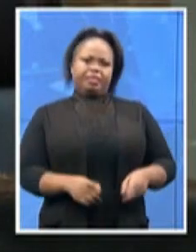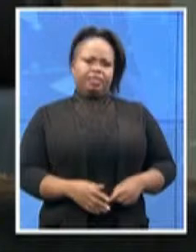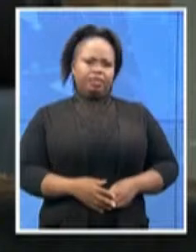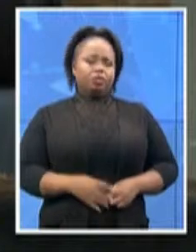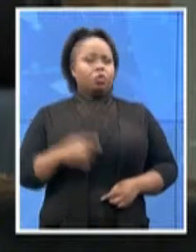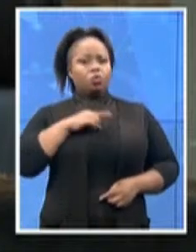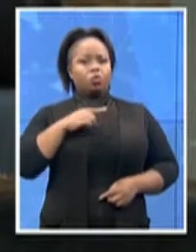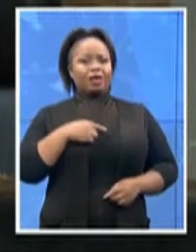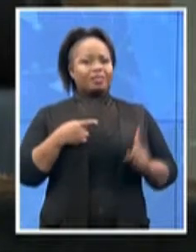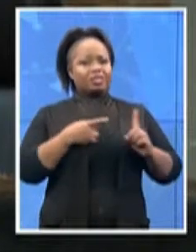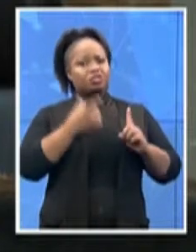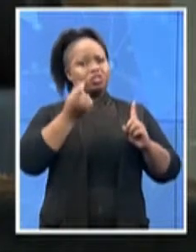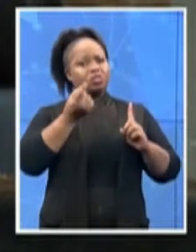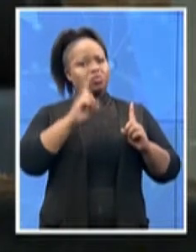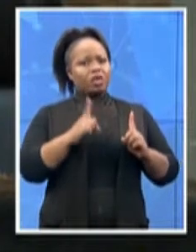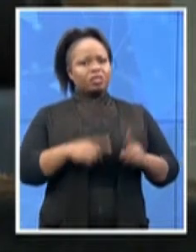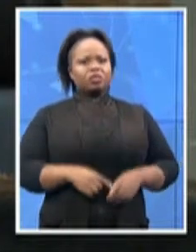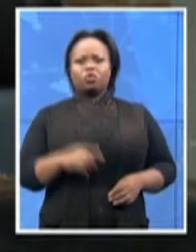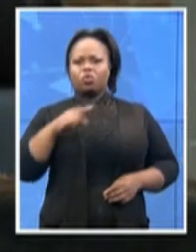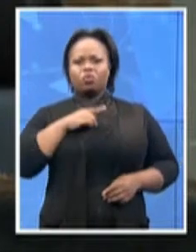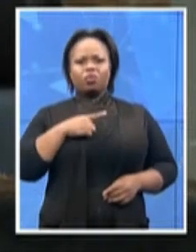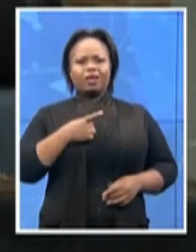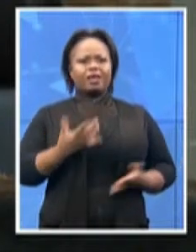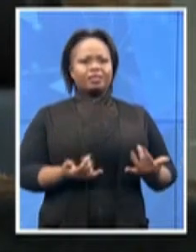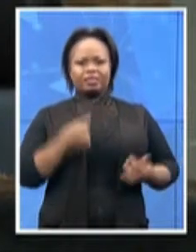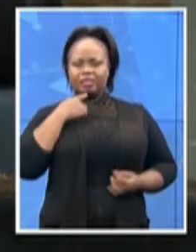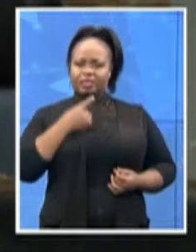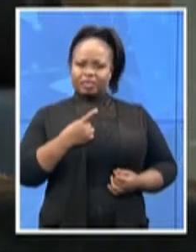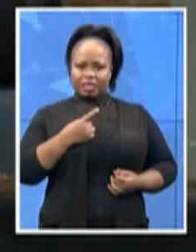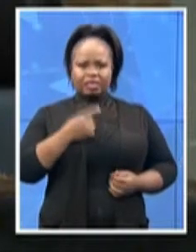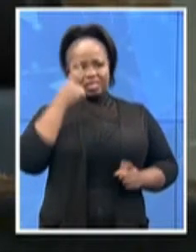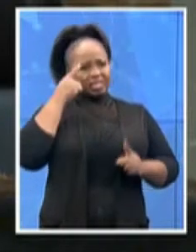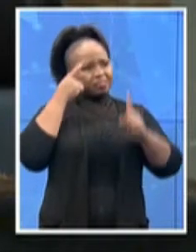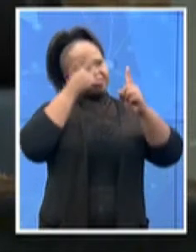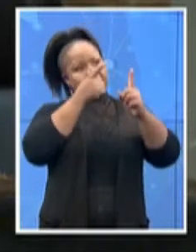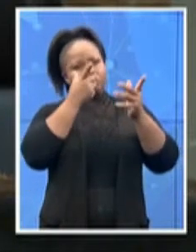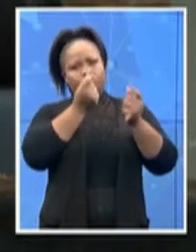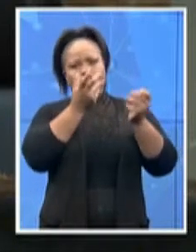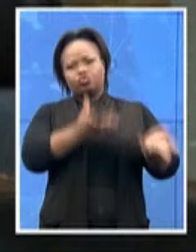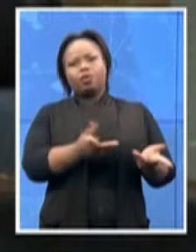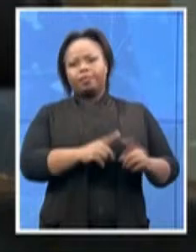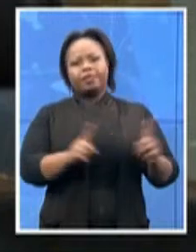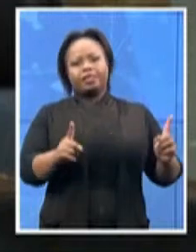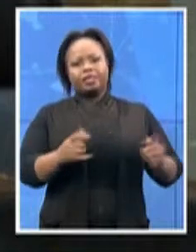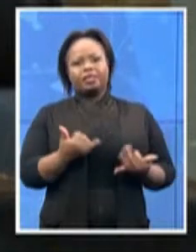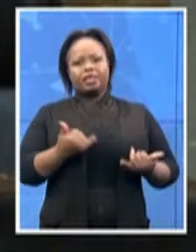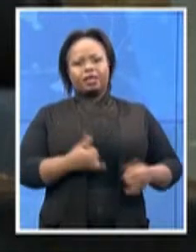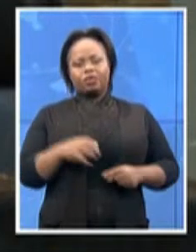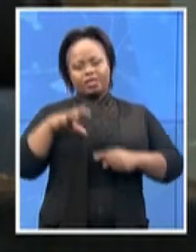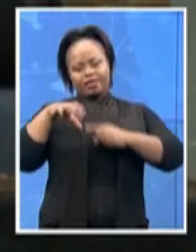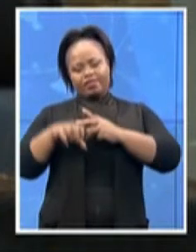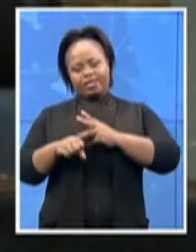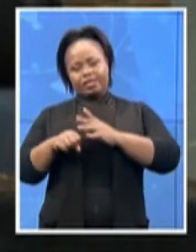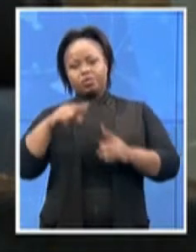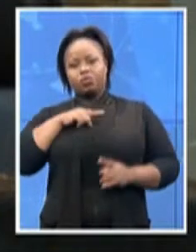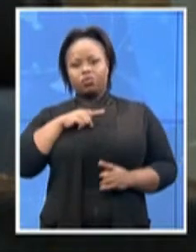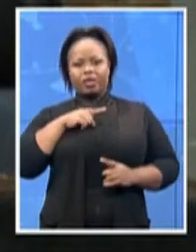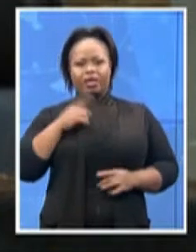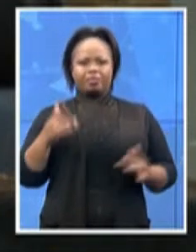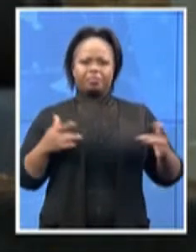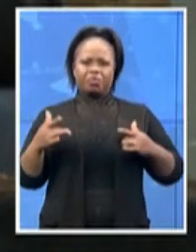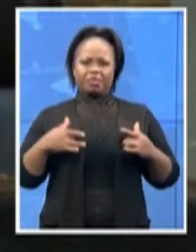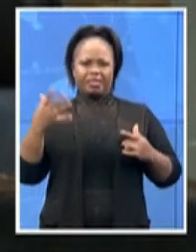interpretation, but the finding itself is framed in terms that are concerning. The President could